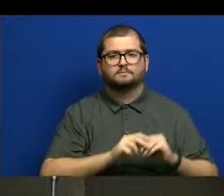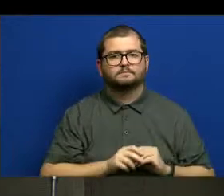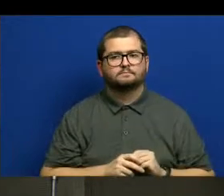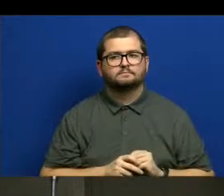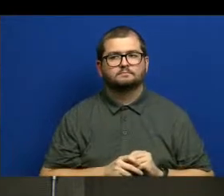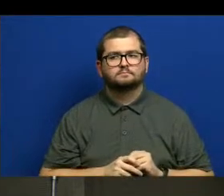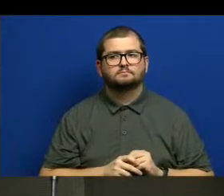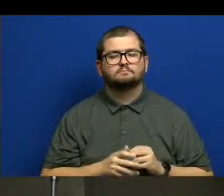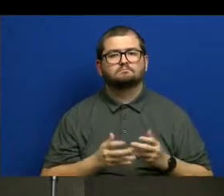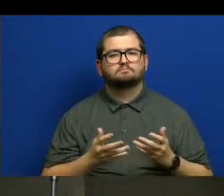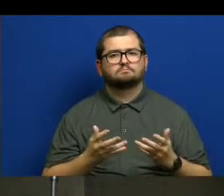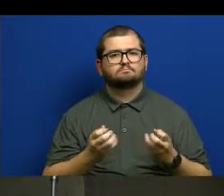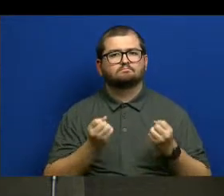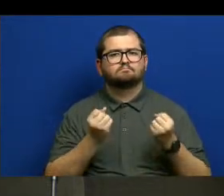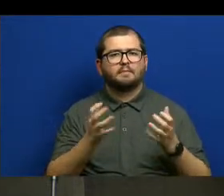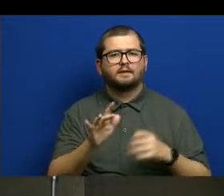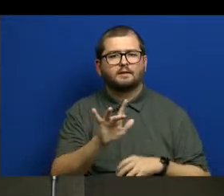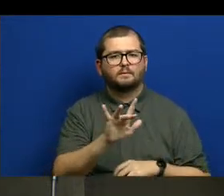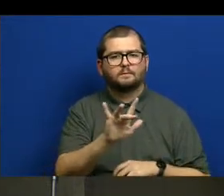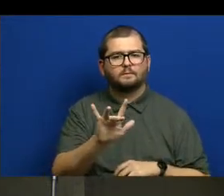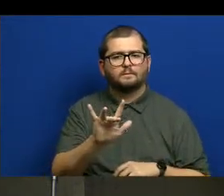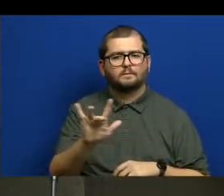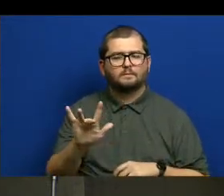So there are a lot of gaps